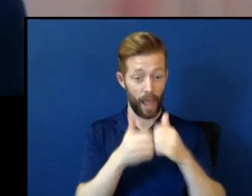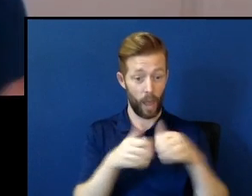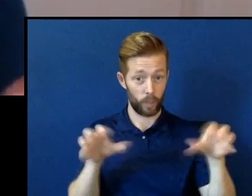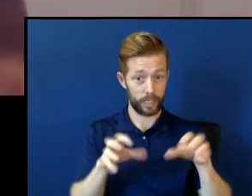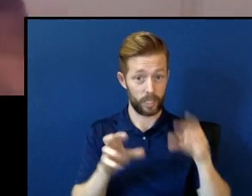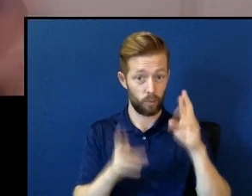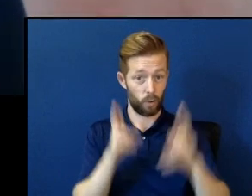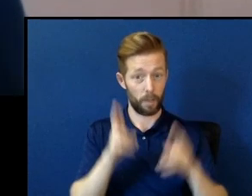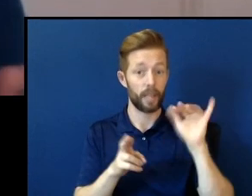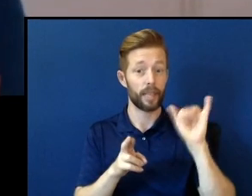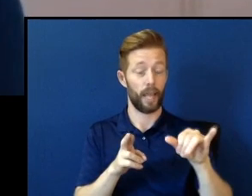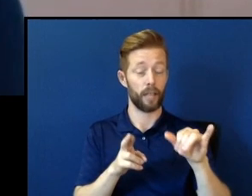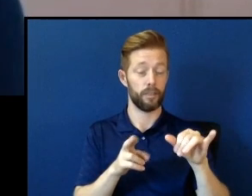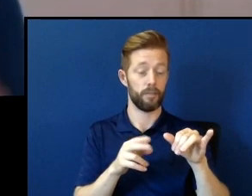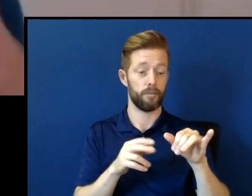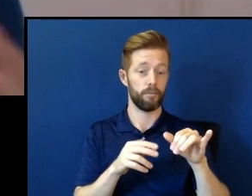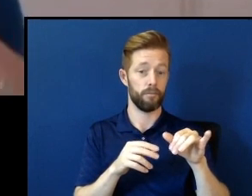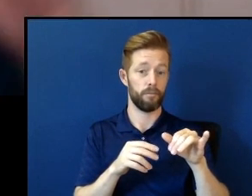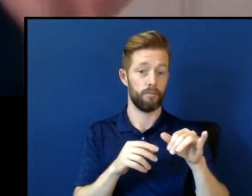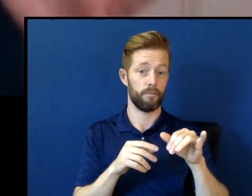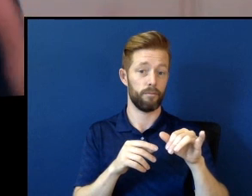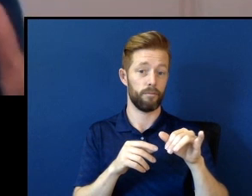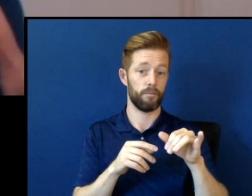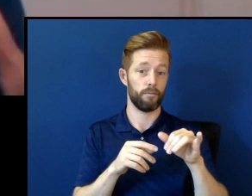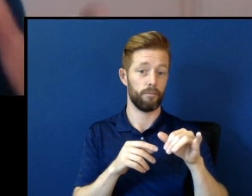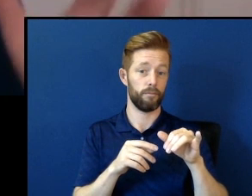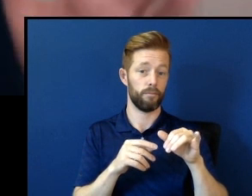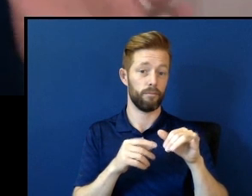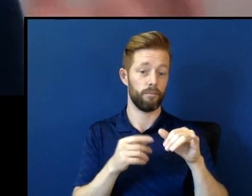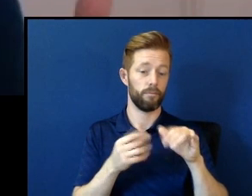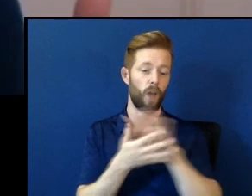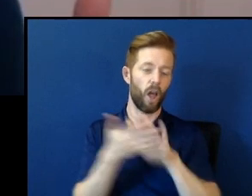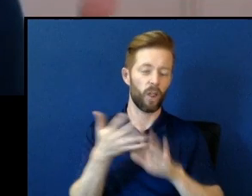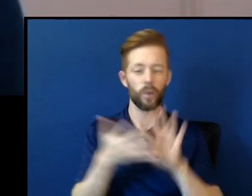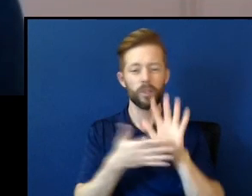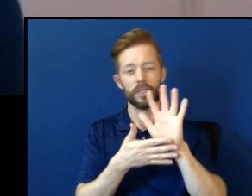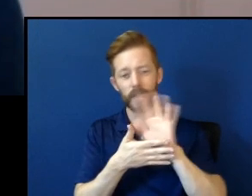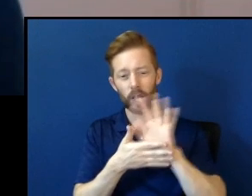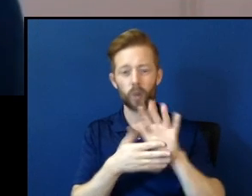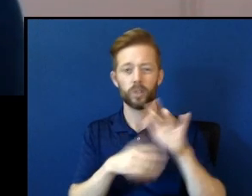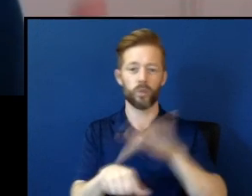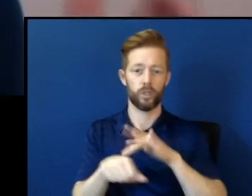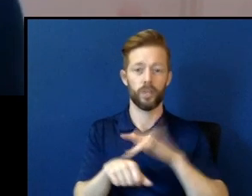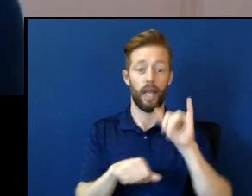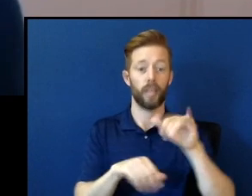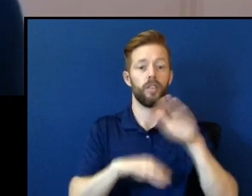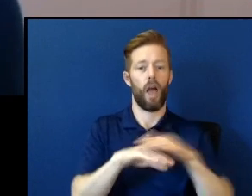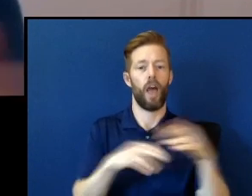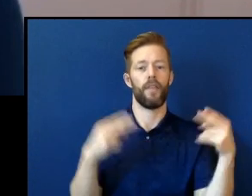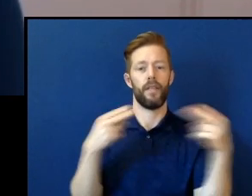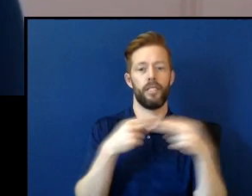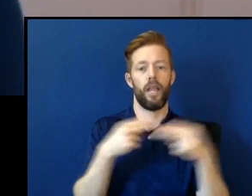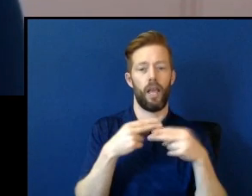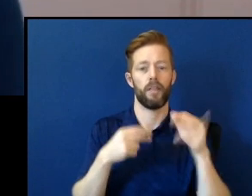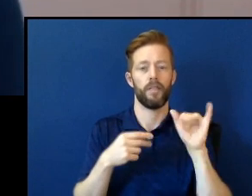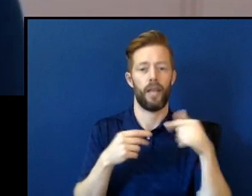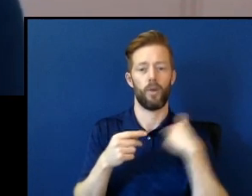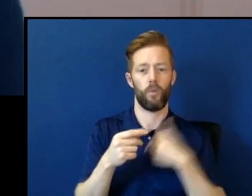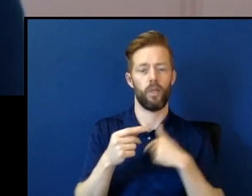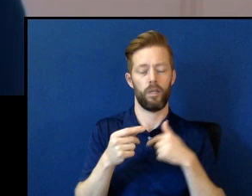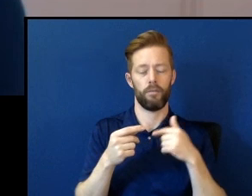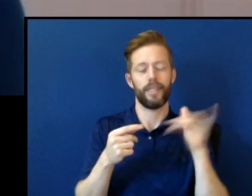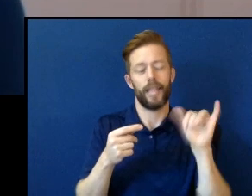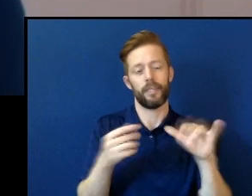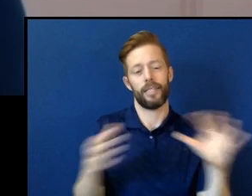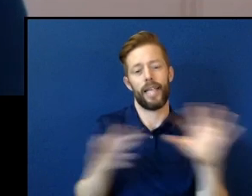A video about how we did the robotics is a part of all those videos and resources are on the